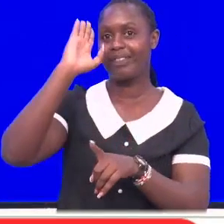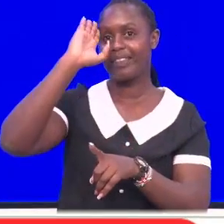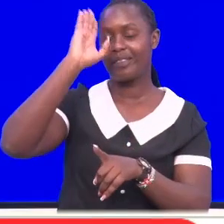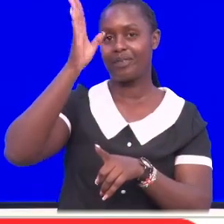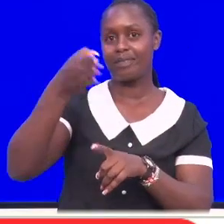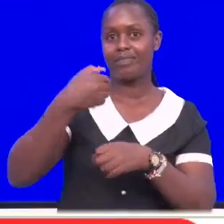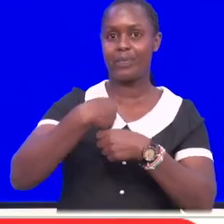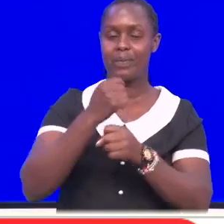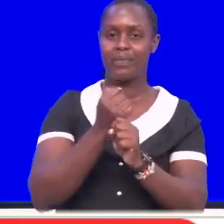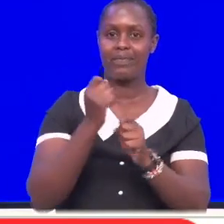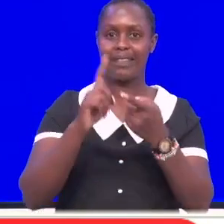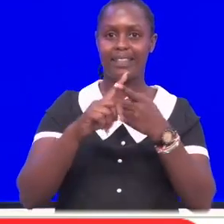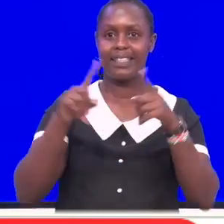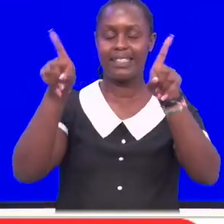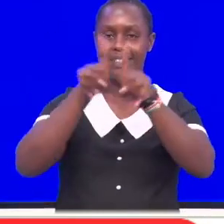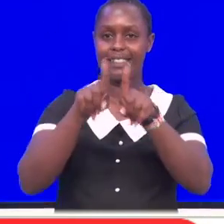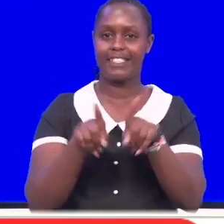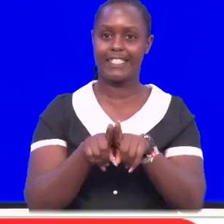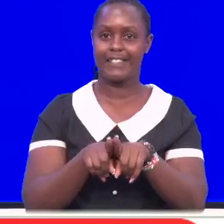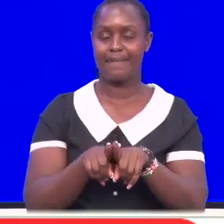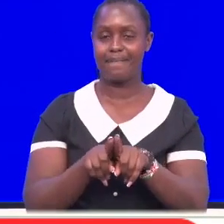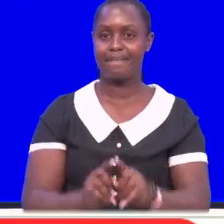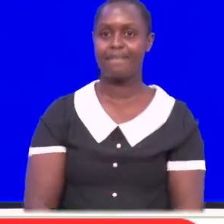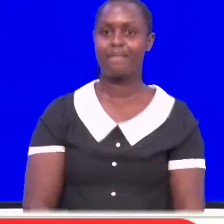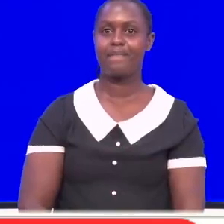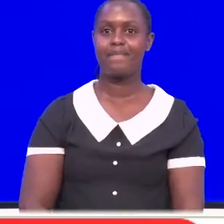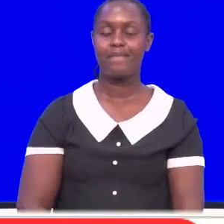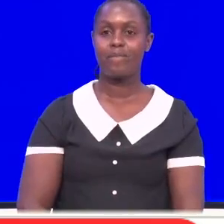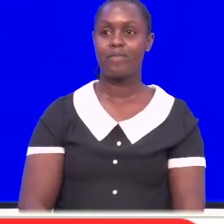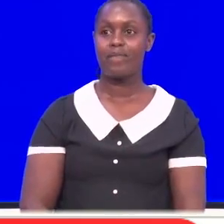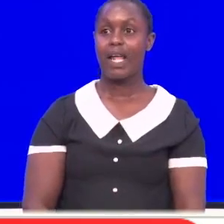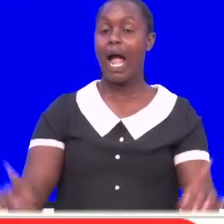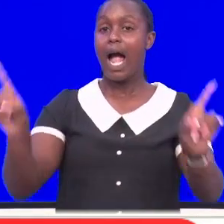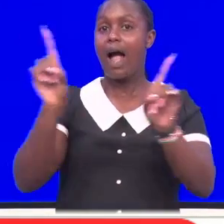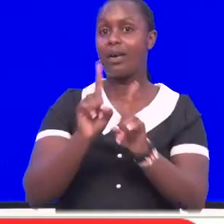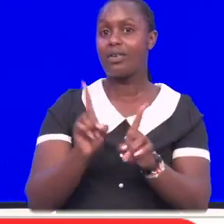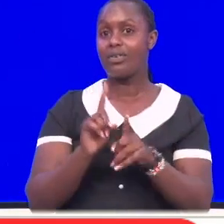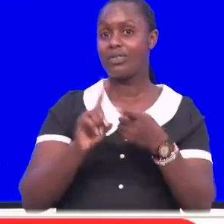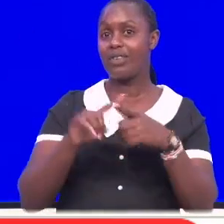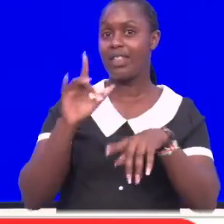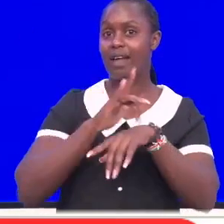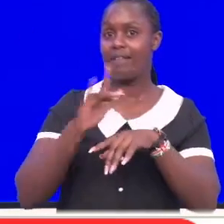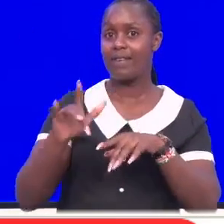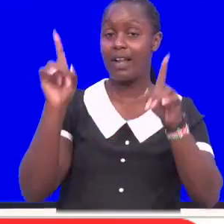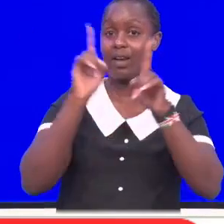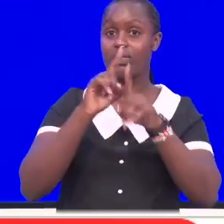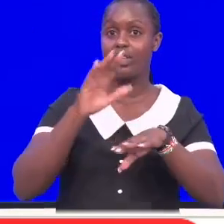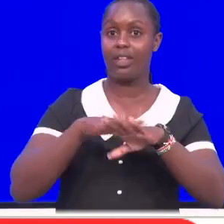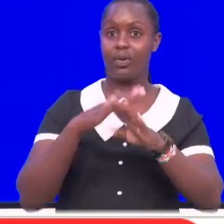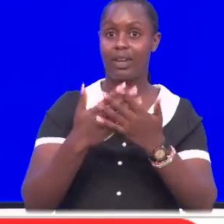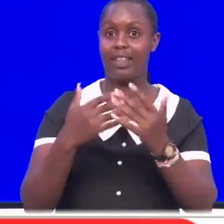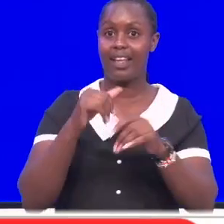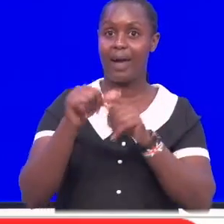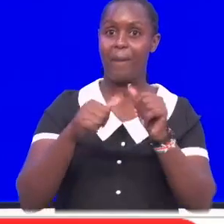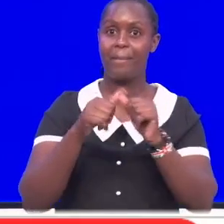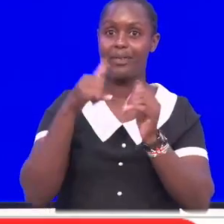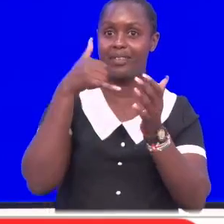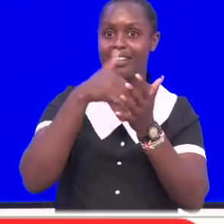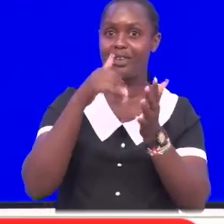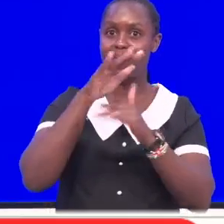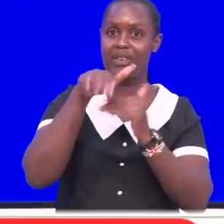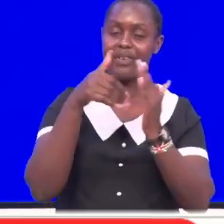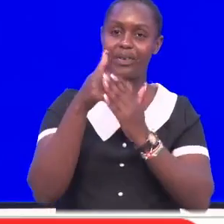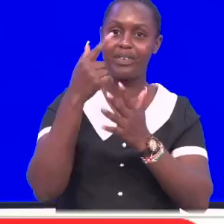can be anywhere in the world, so we are delighted that it is here in Kenya. The ripple effect of this initiative are boundless, from e-learning to